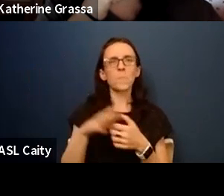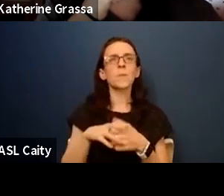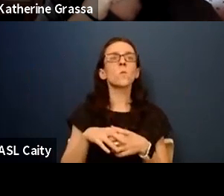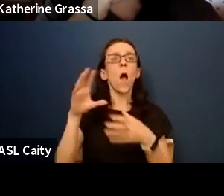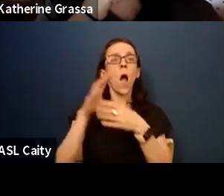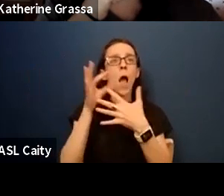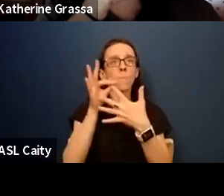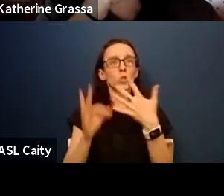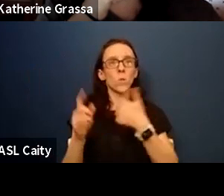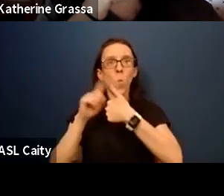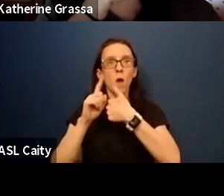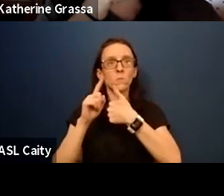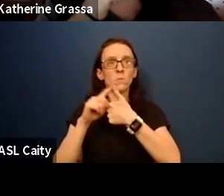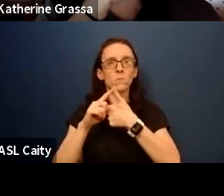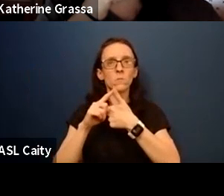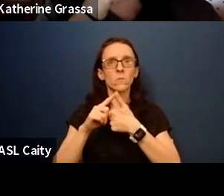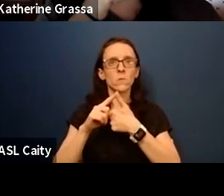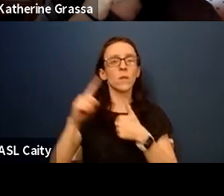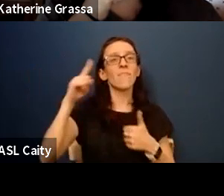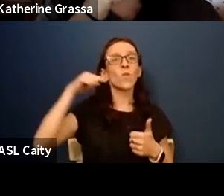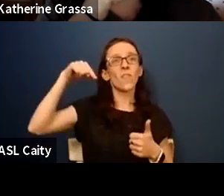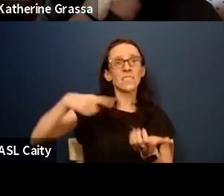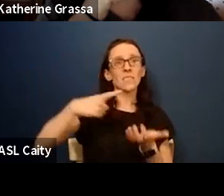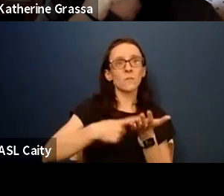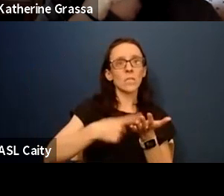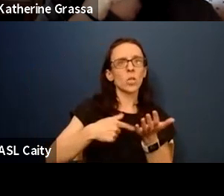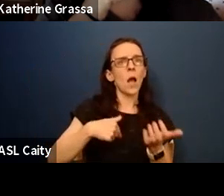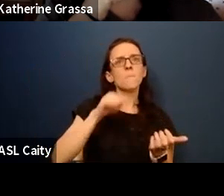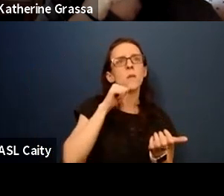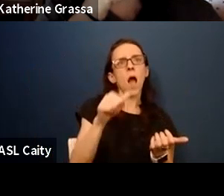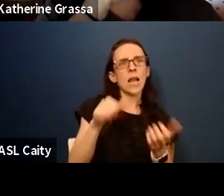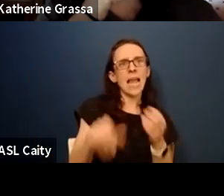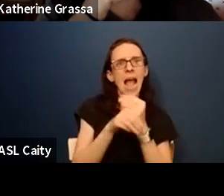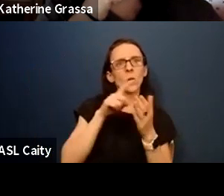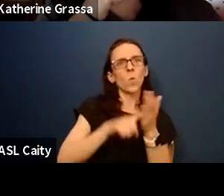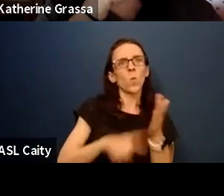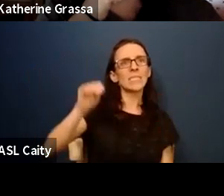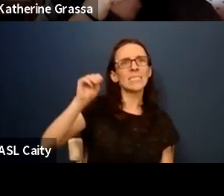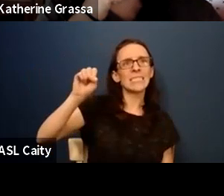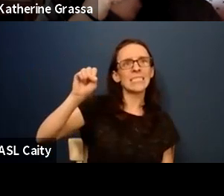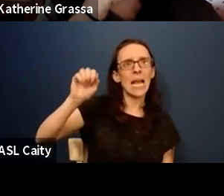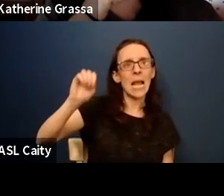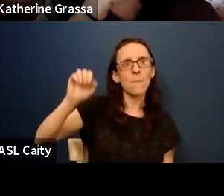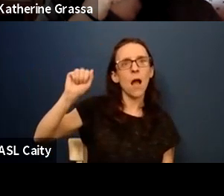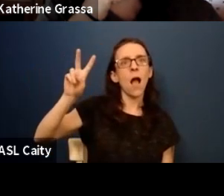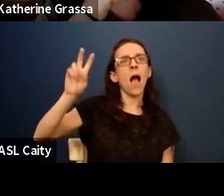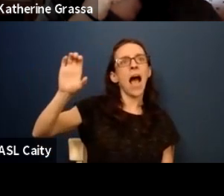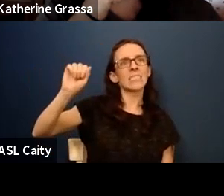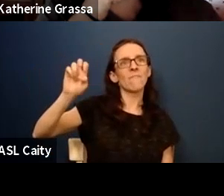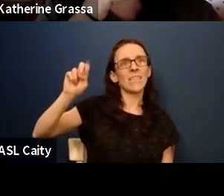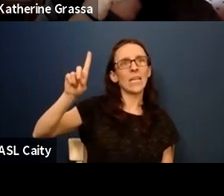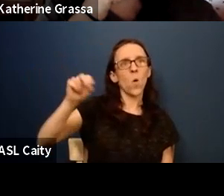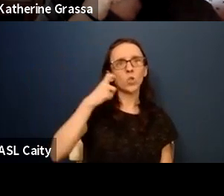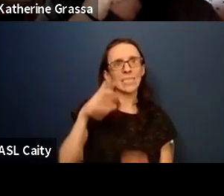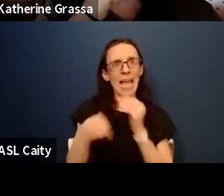one, and I'm not including, for the sake of this conversation, what Sam just put on the table. I'm just restating what I said